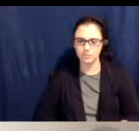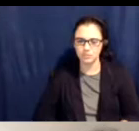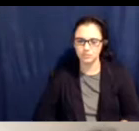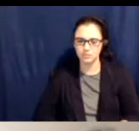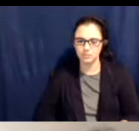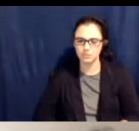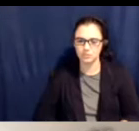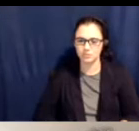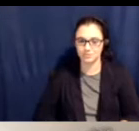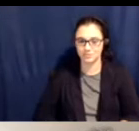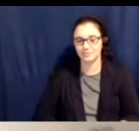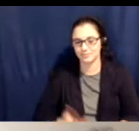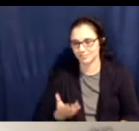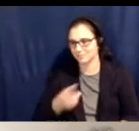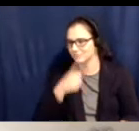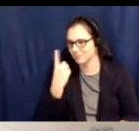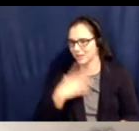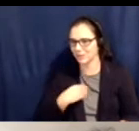Speaking of black and white.